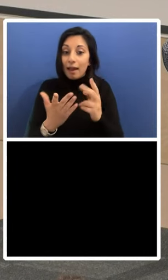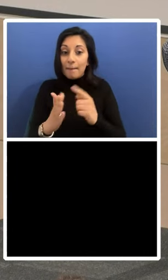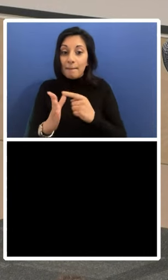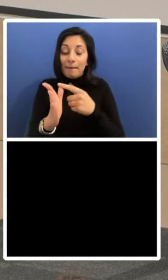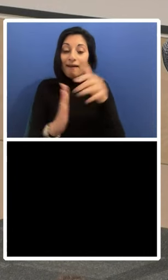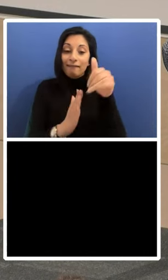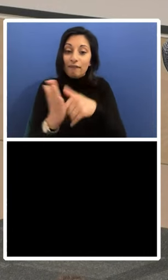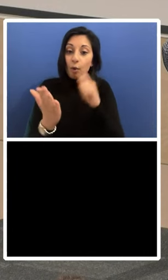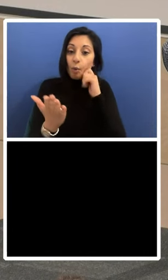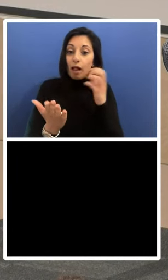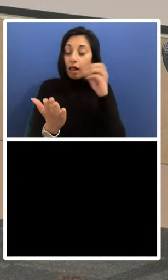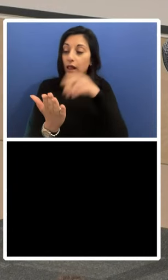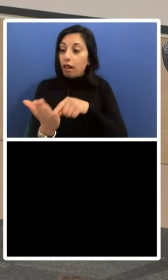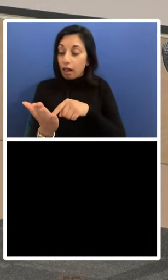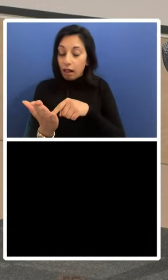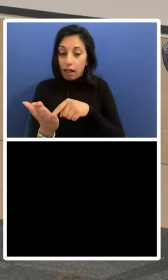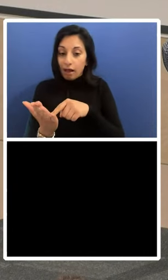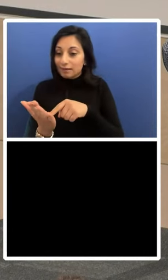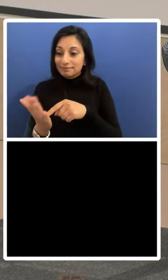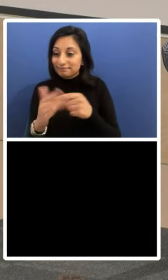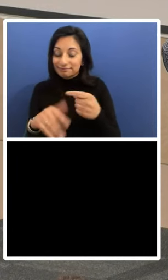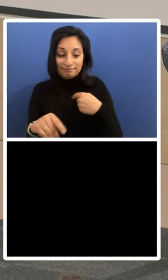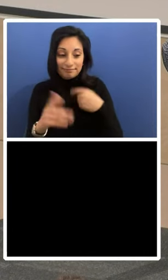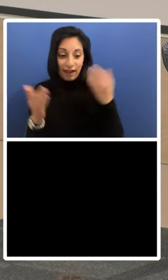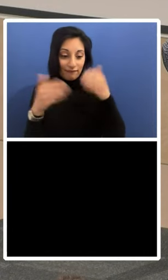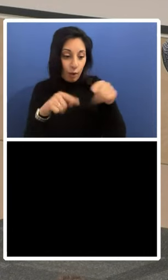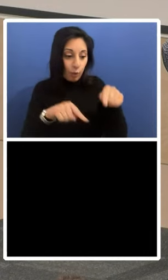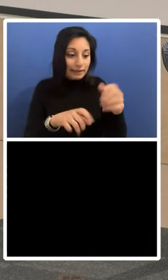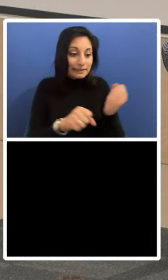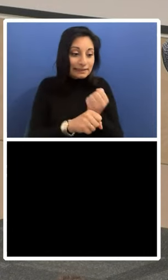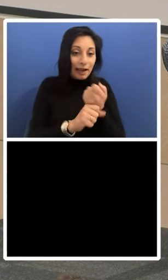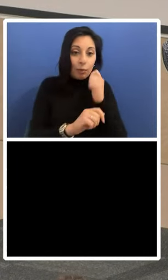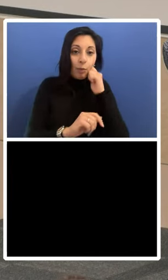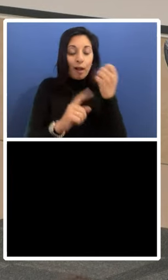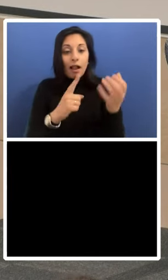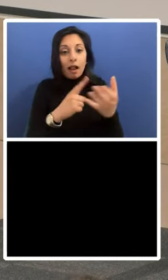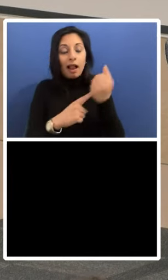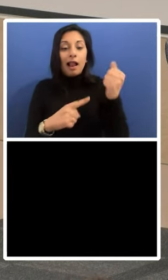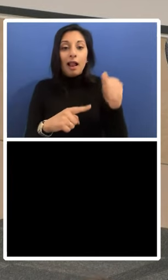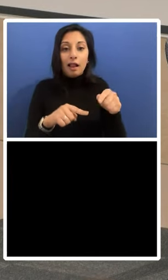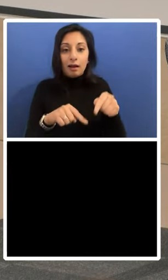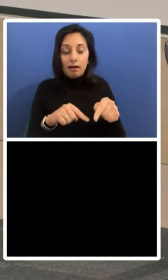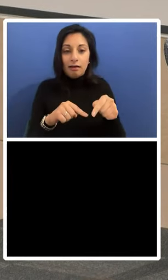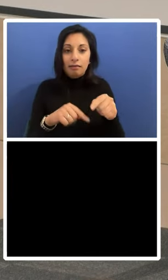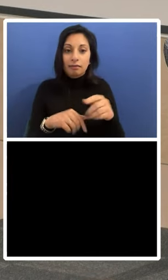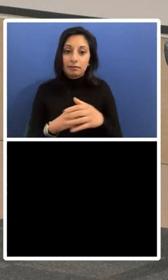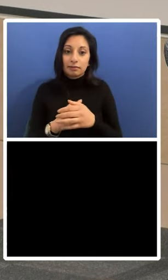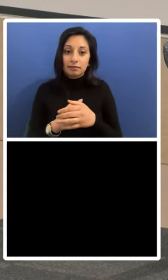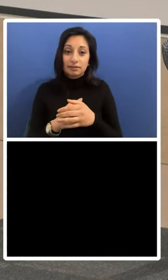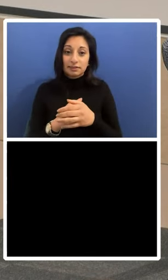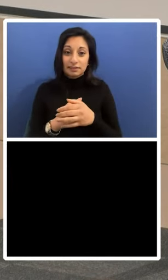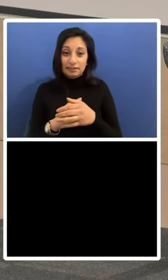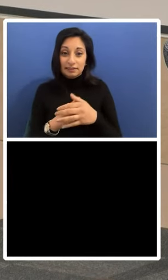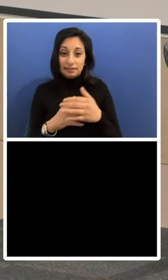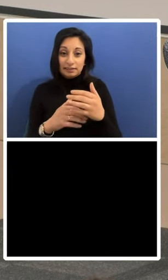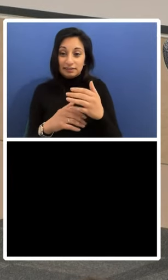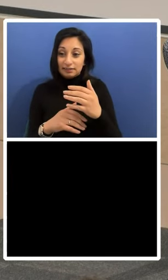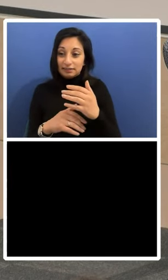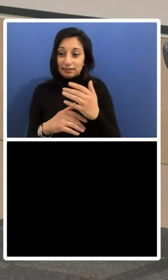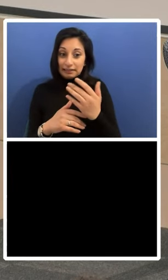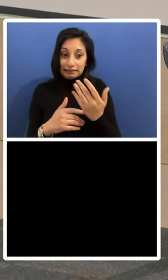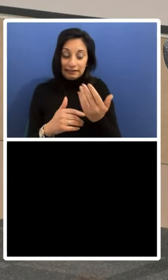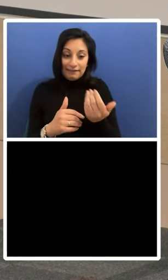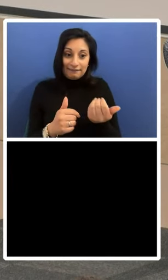was the only guy like, I'm going to win this game, basically. Mm. And there was like five or six like rounds to decide the final of the final.